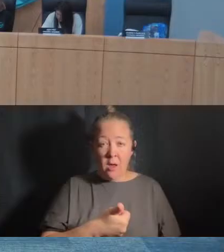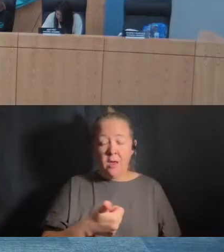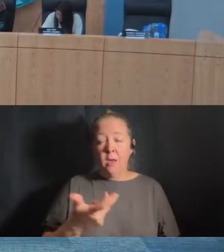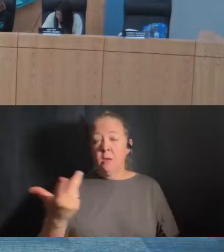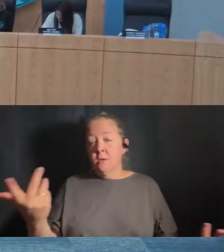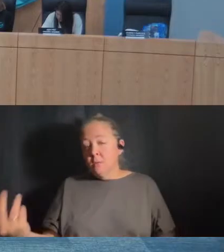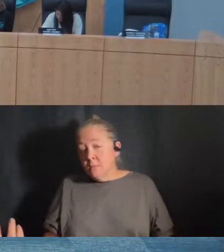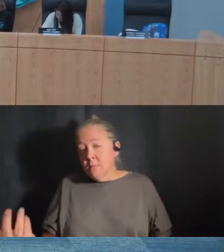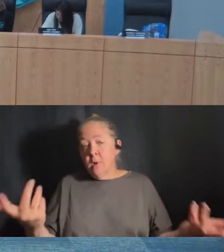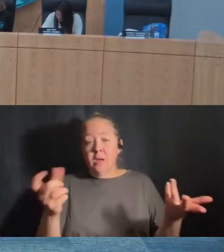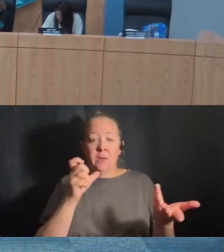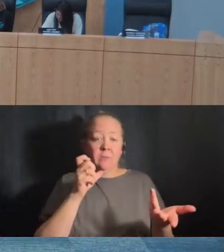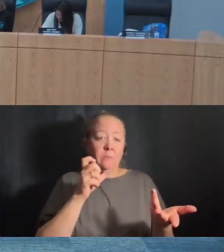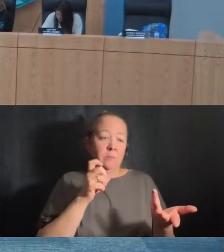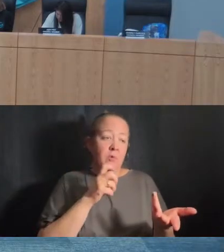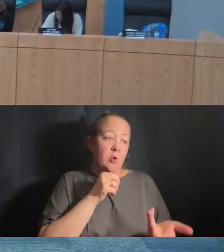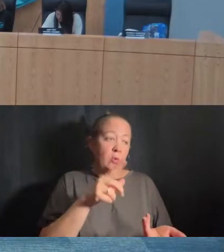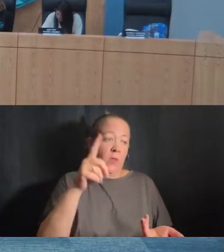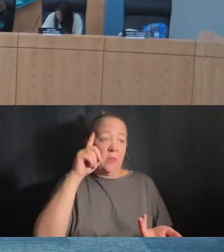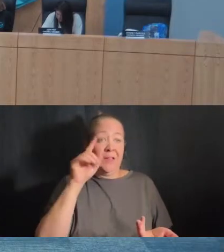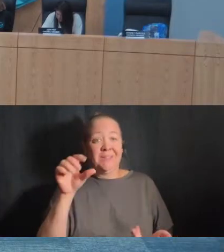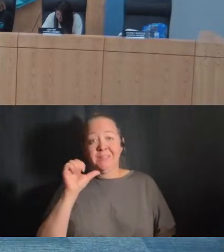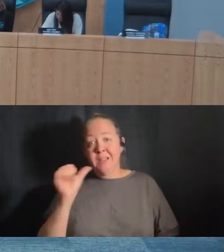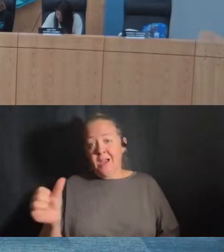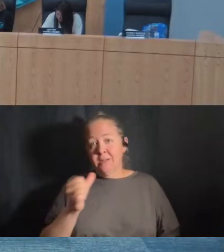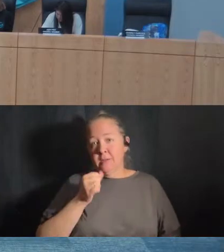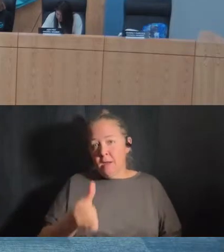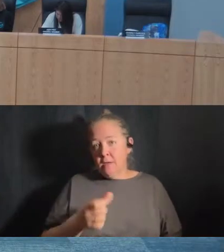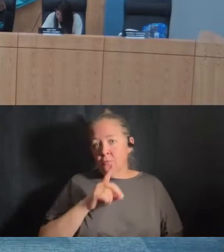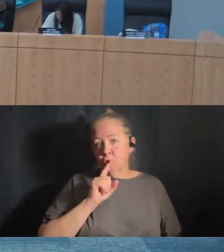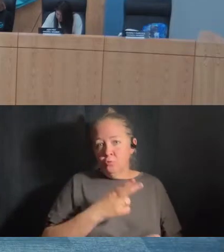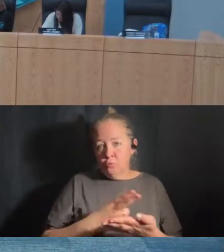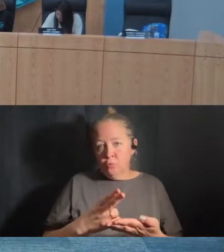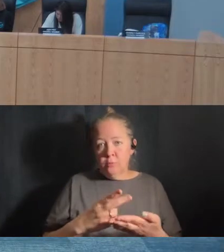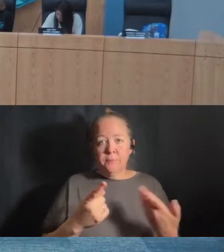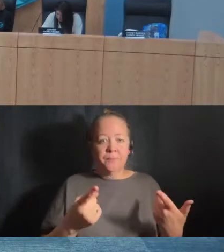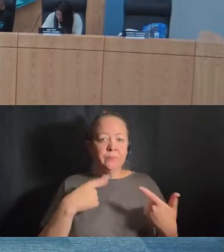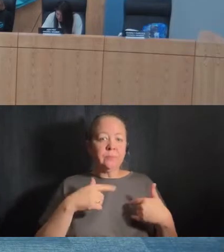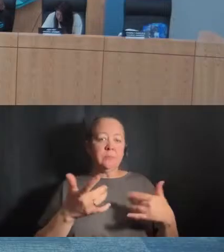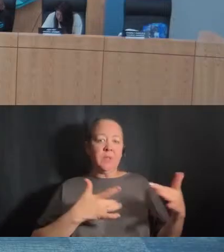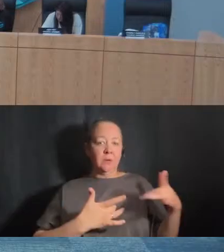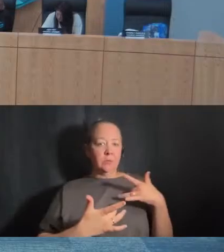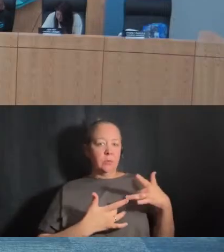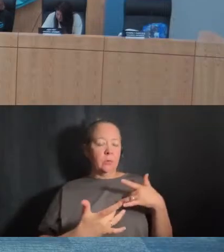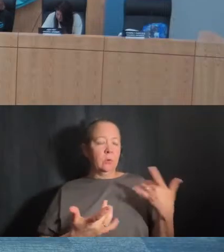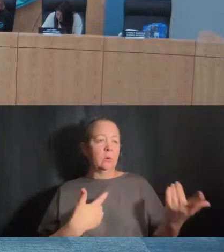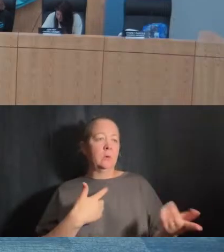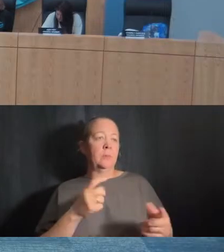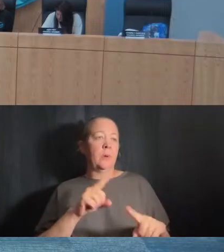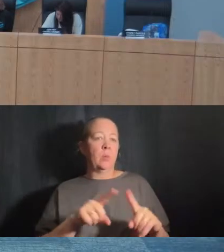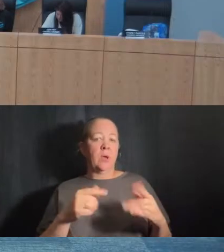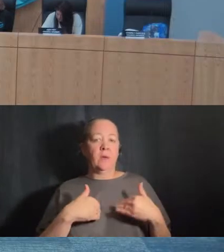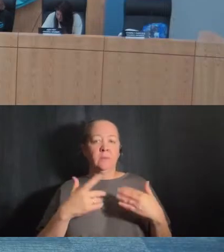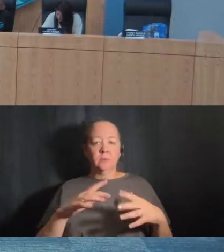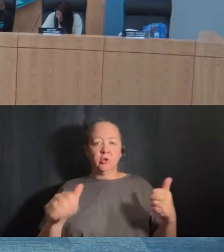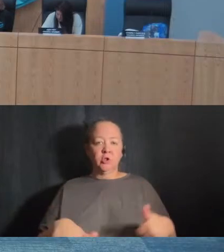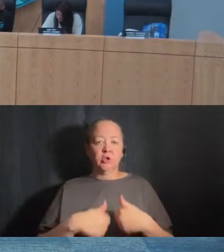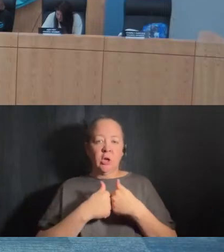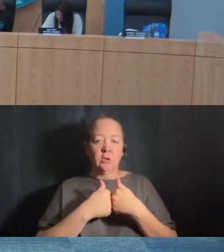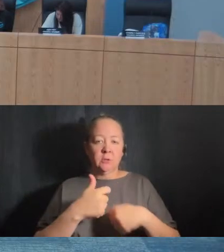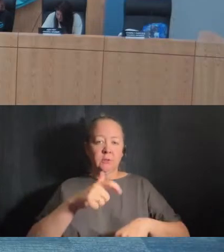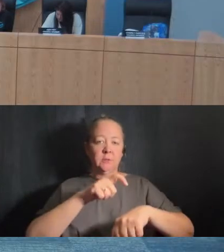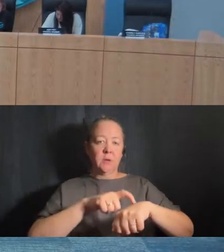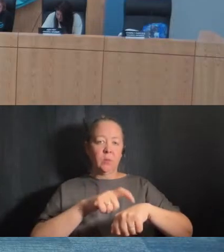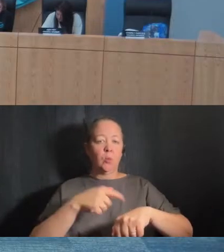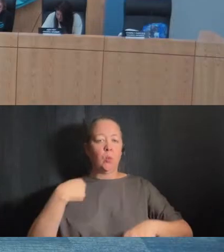true, but clearly that's a concern. And we're dealing with challenging times. So I think we need to make sure that we think it